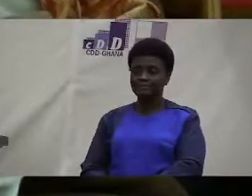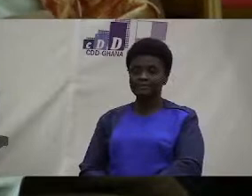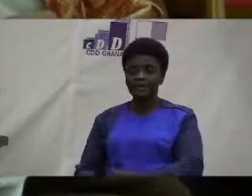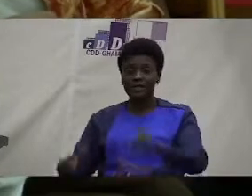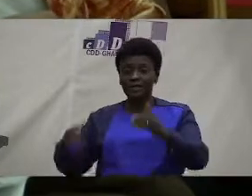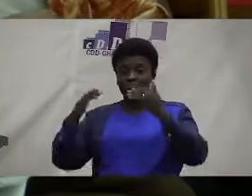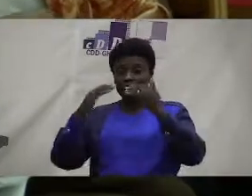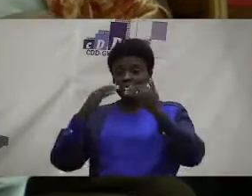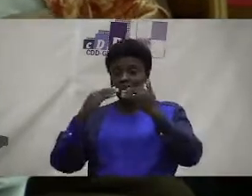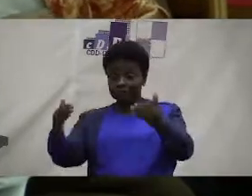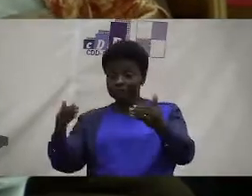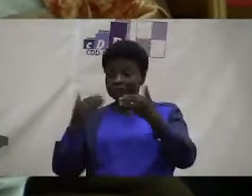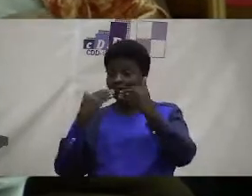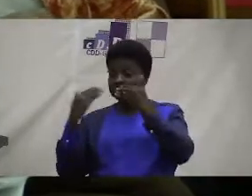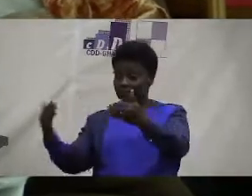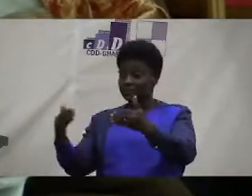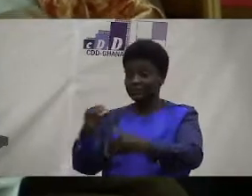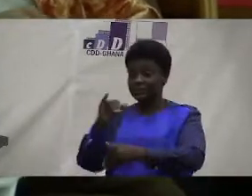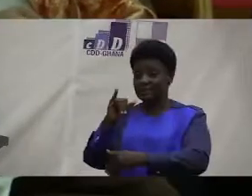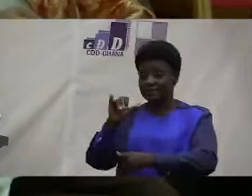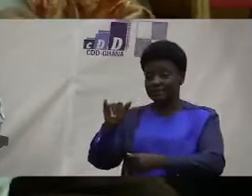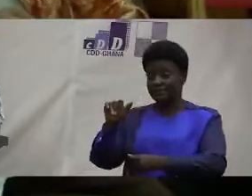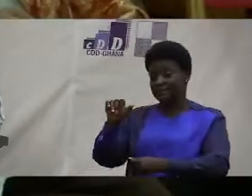Thank you very much, Dayat.